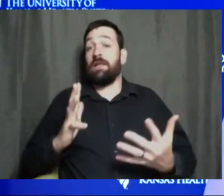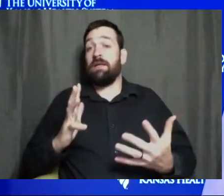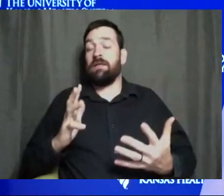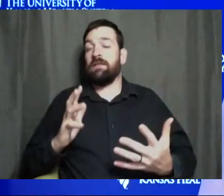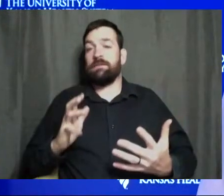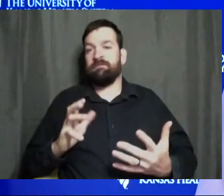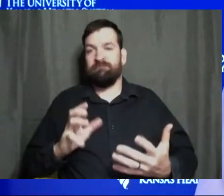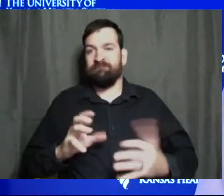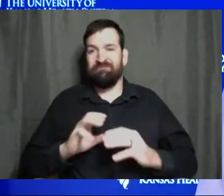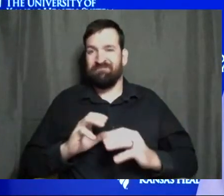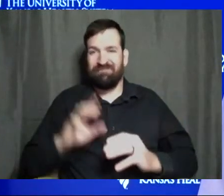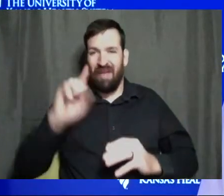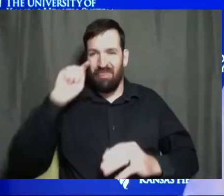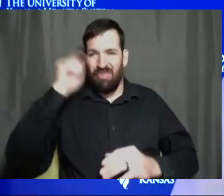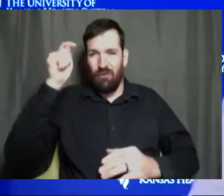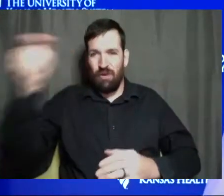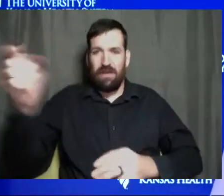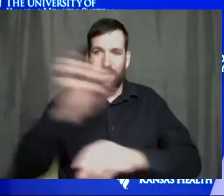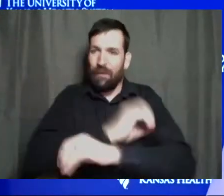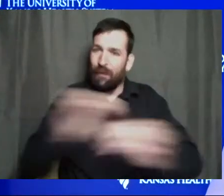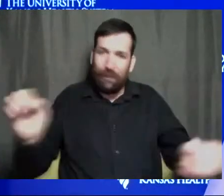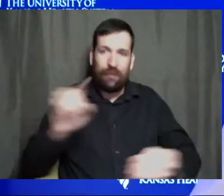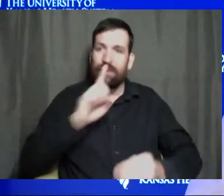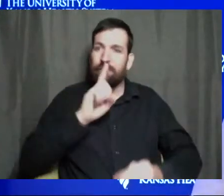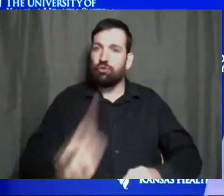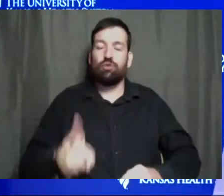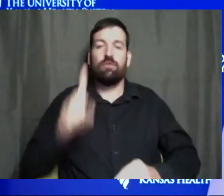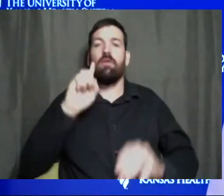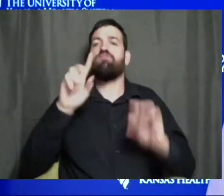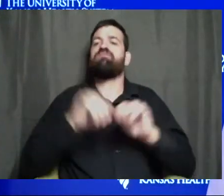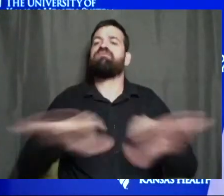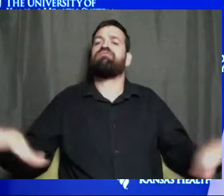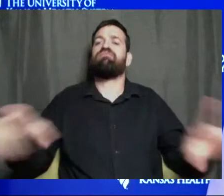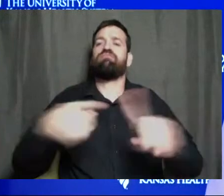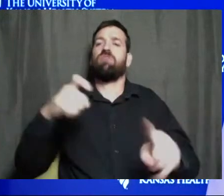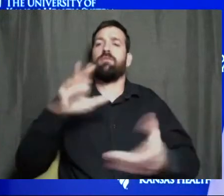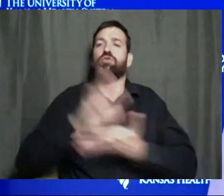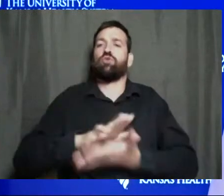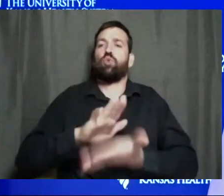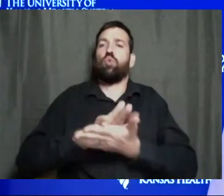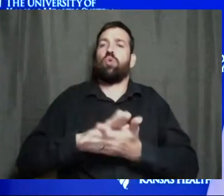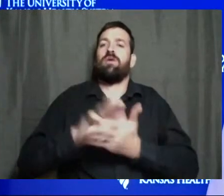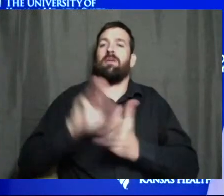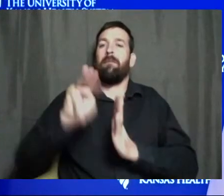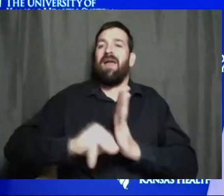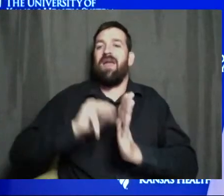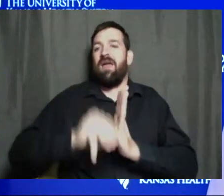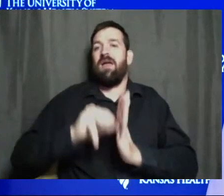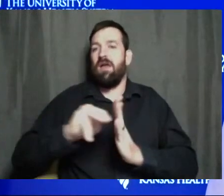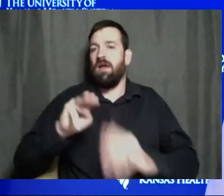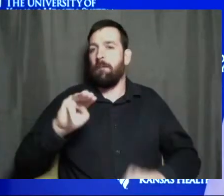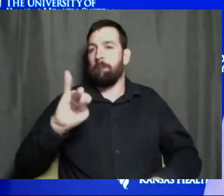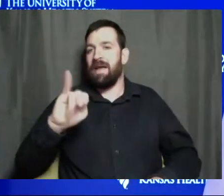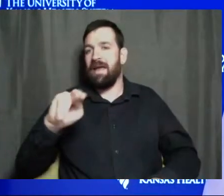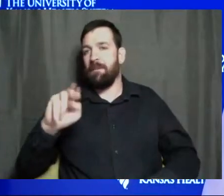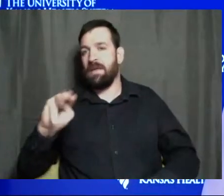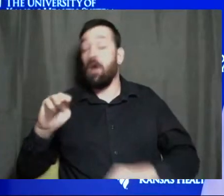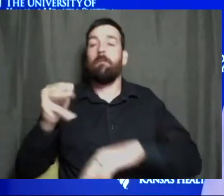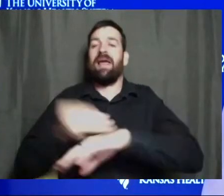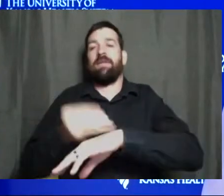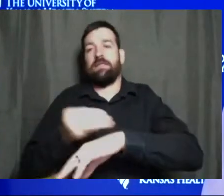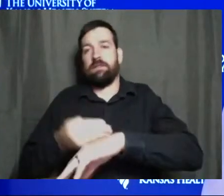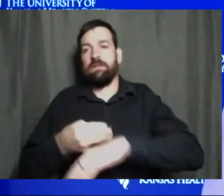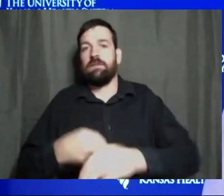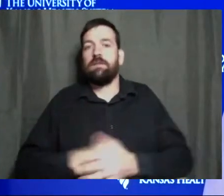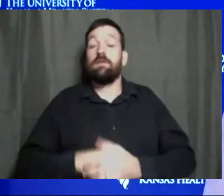unsubstantiated theory with no basis in truth that was perpetuated by that school down in Miami as well. Again, remember that these mRNA vaccines